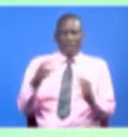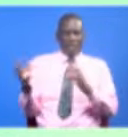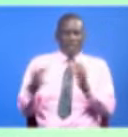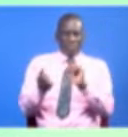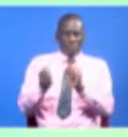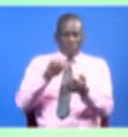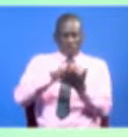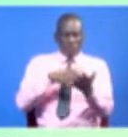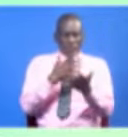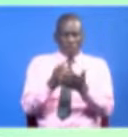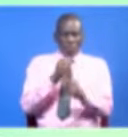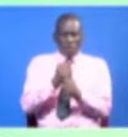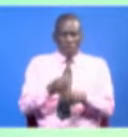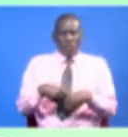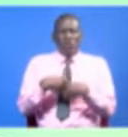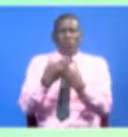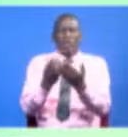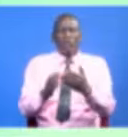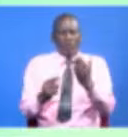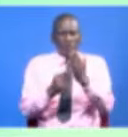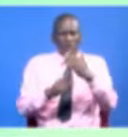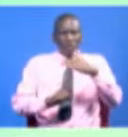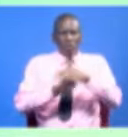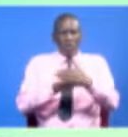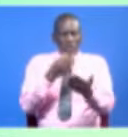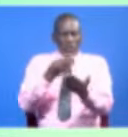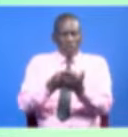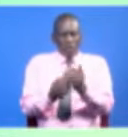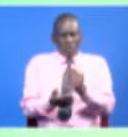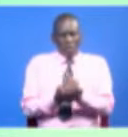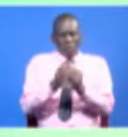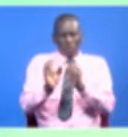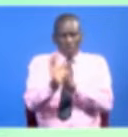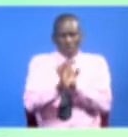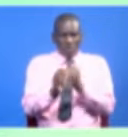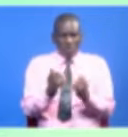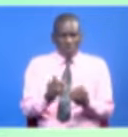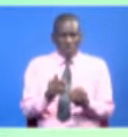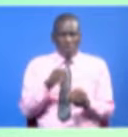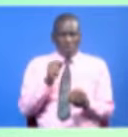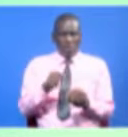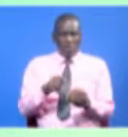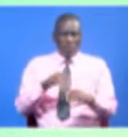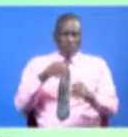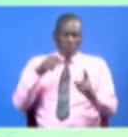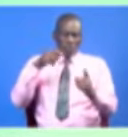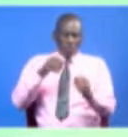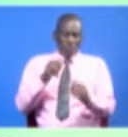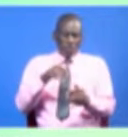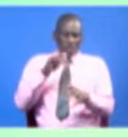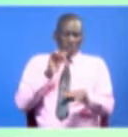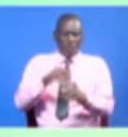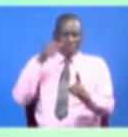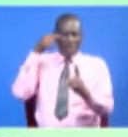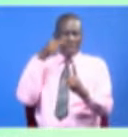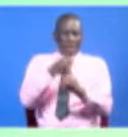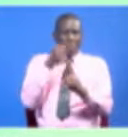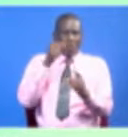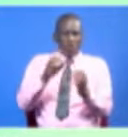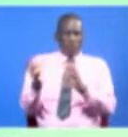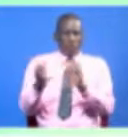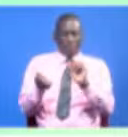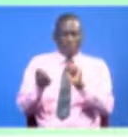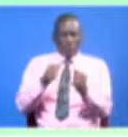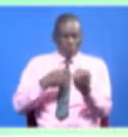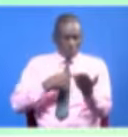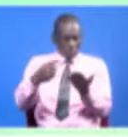and facilitate financial assistance to countries weighed down by the impacts of climate change, has become a focal point of contention at the climate